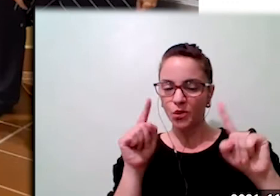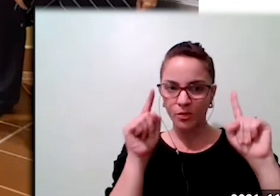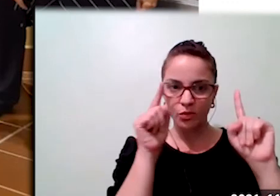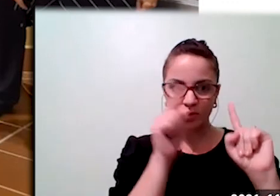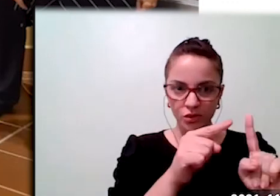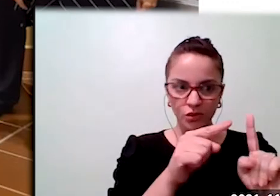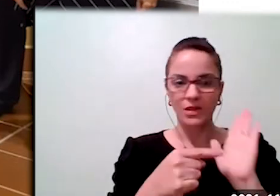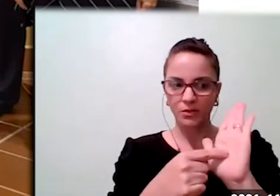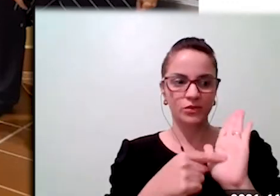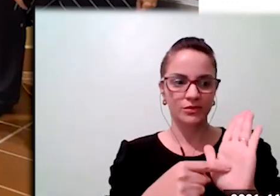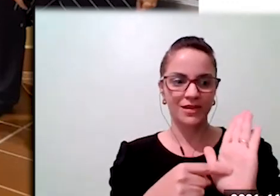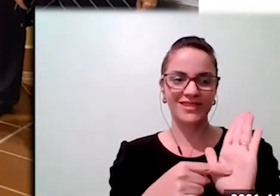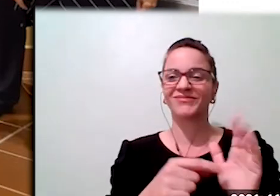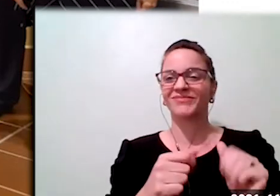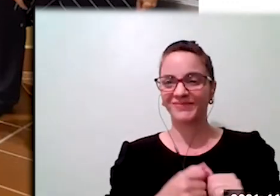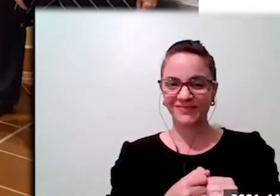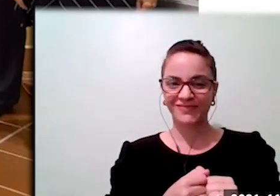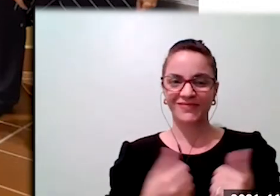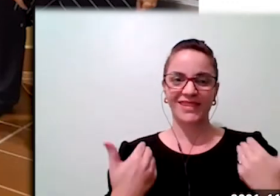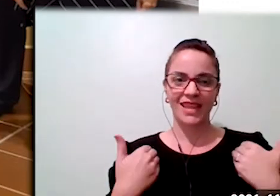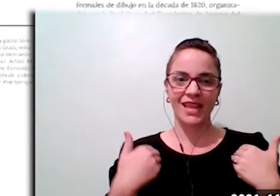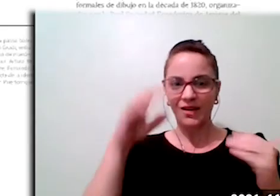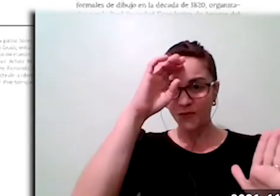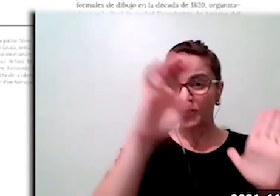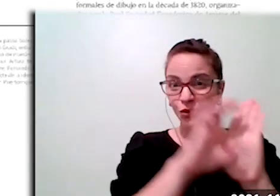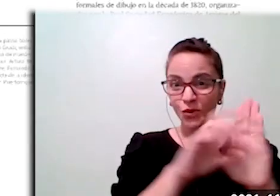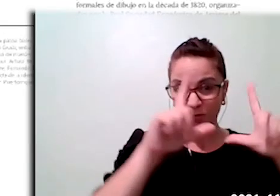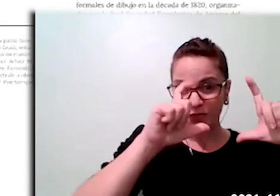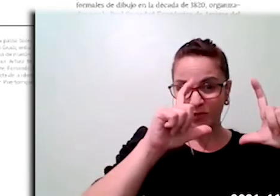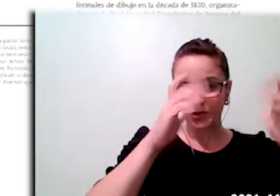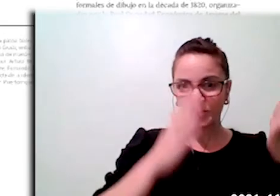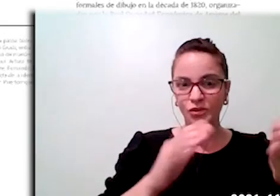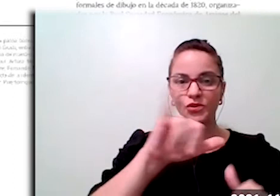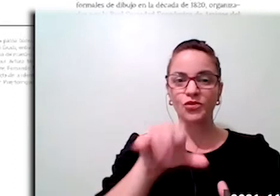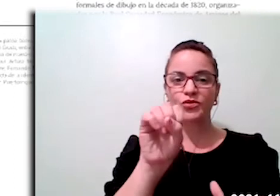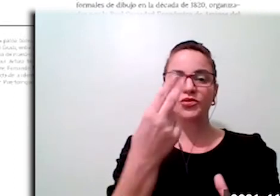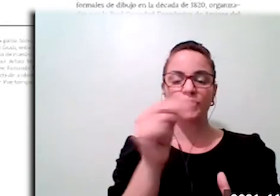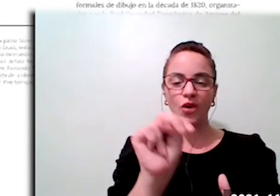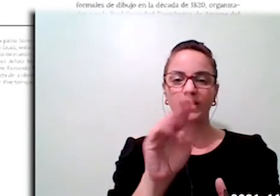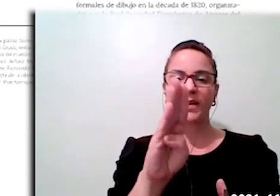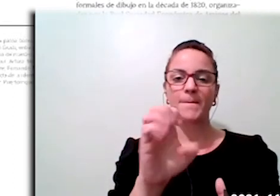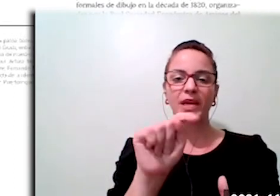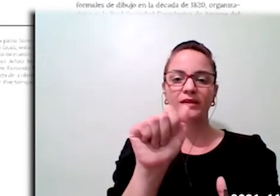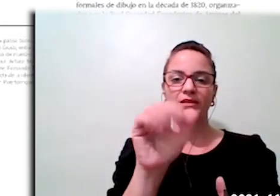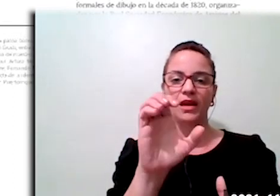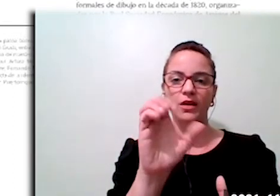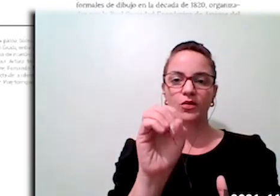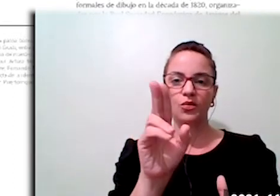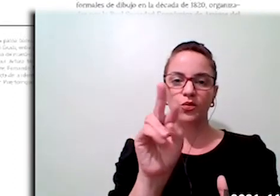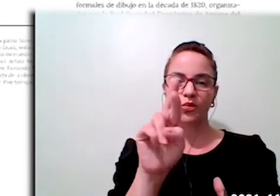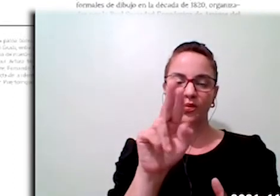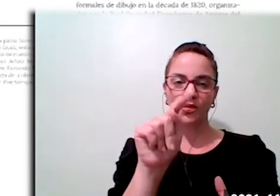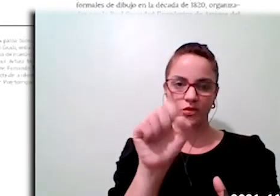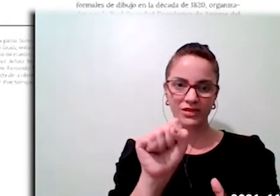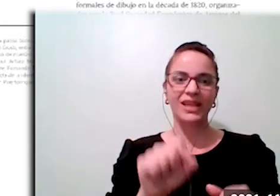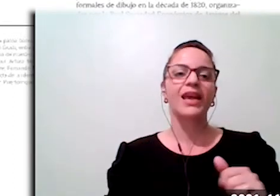of renowned photographer John Betancourt. In the introduction of the book, Dr. Lisette Cabrera defines